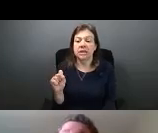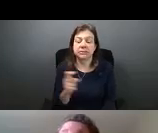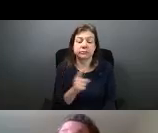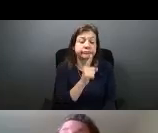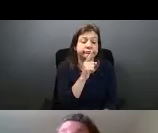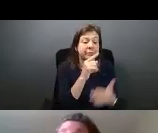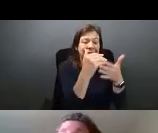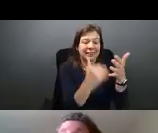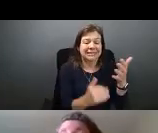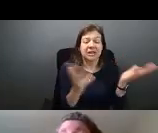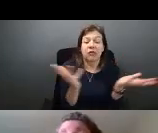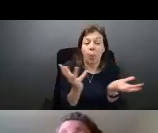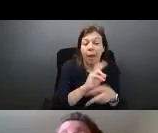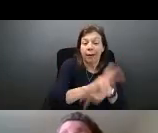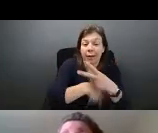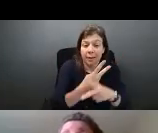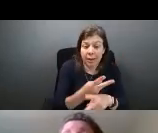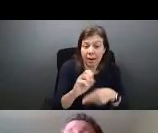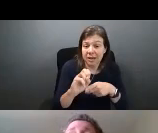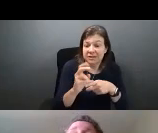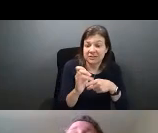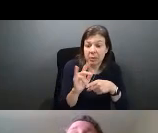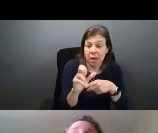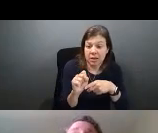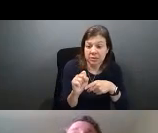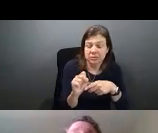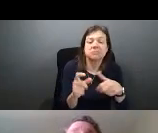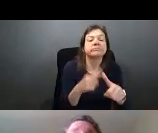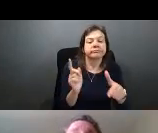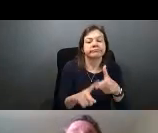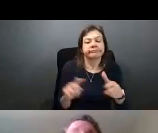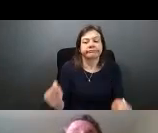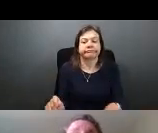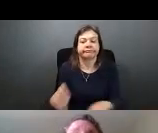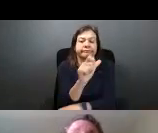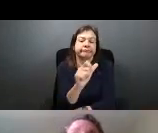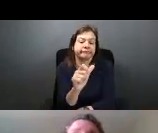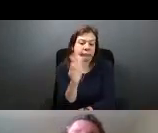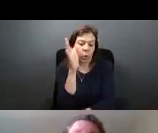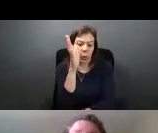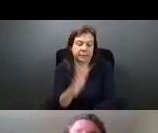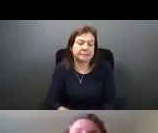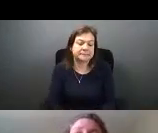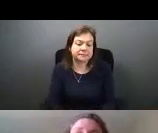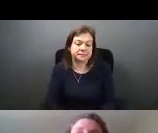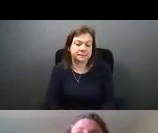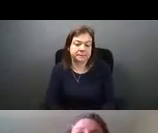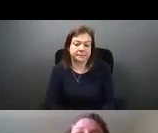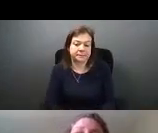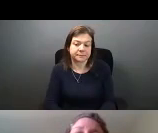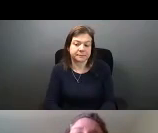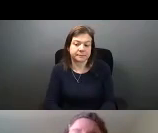of what the types of supplies you're purchasing, then that cost will be removed from your